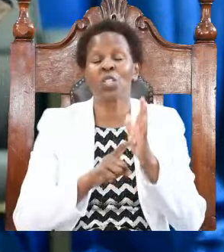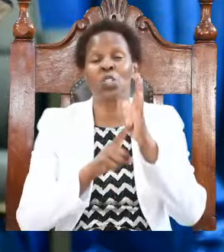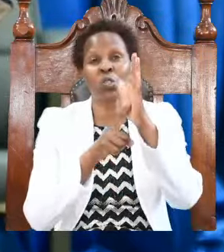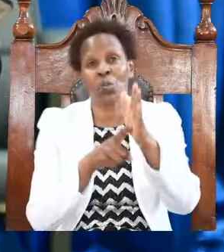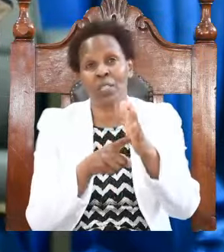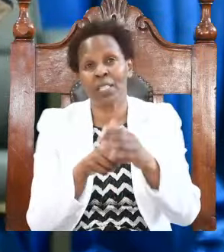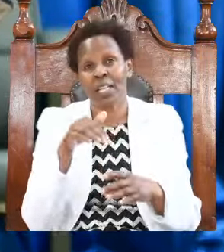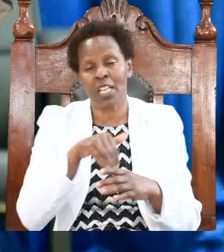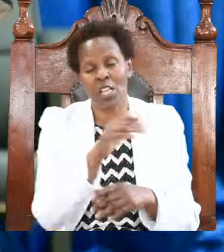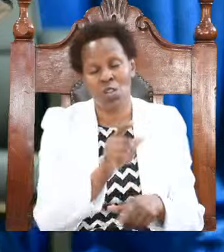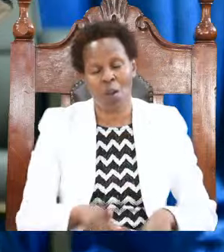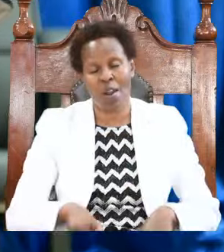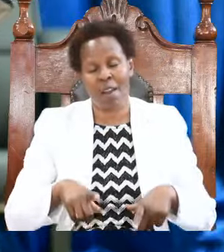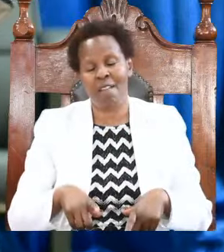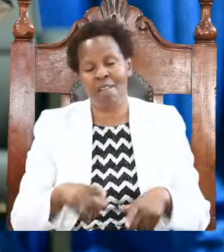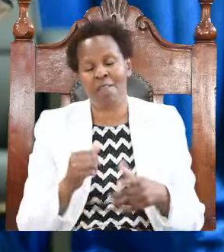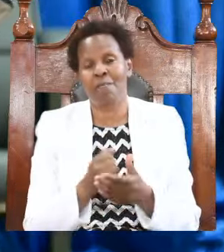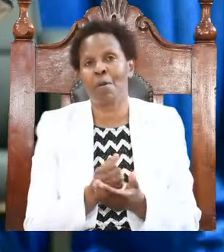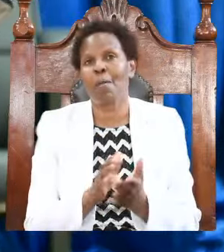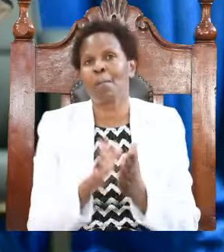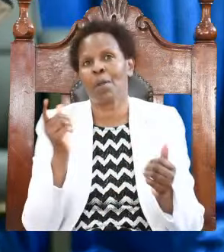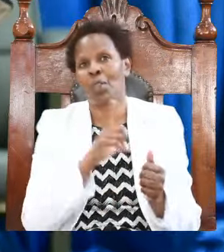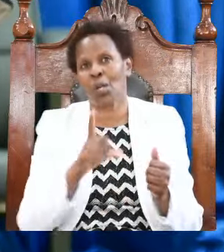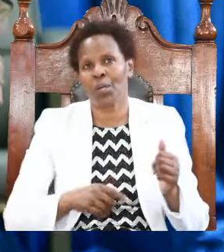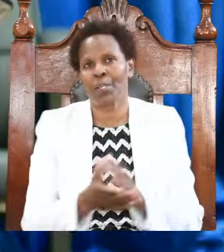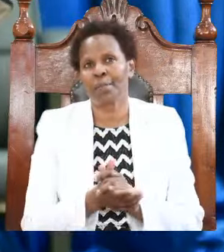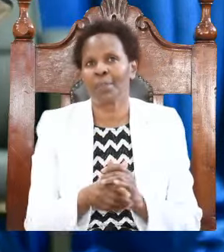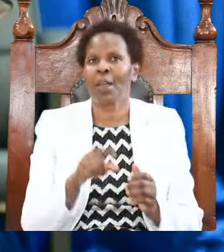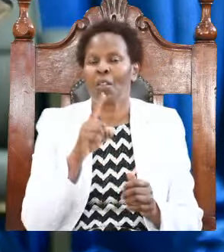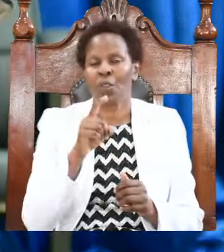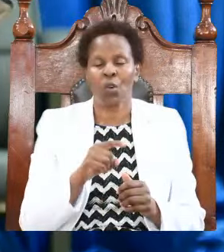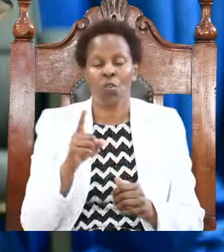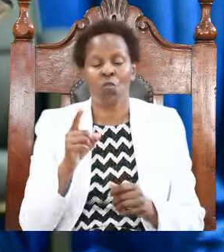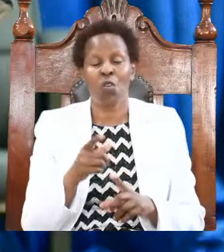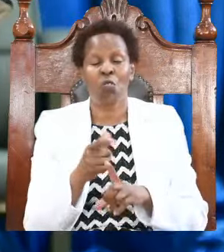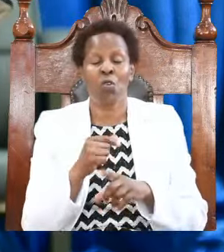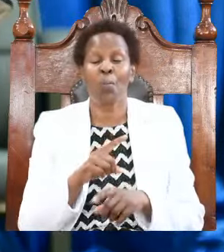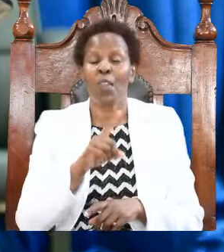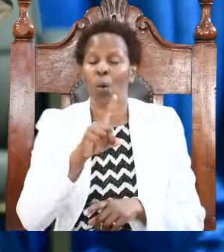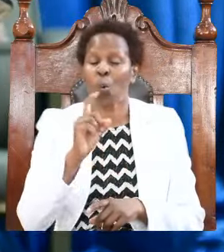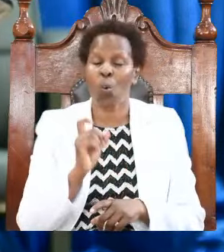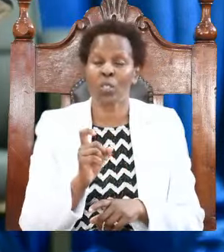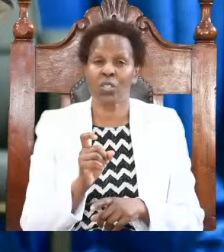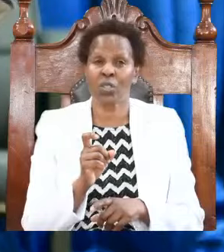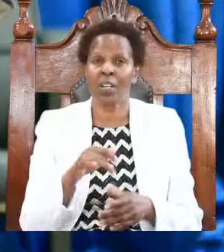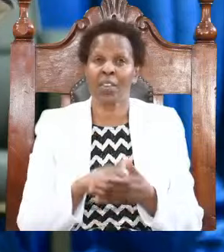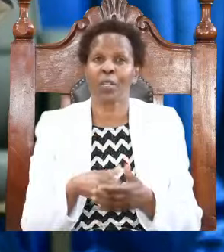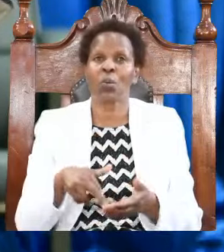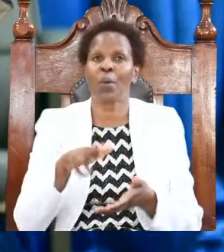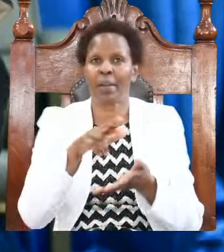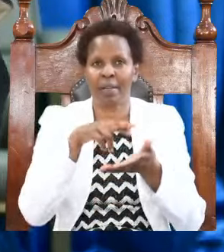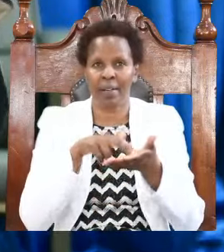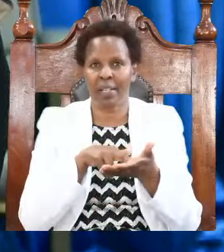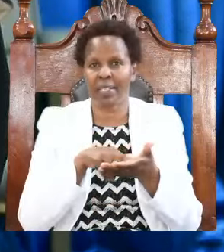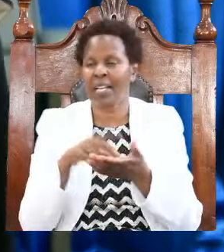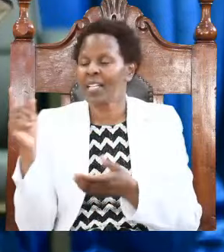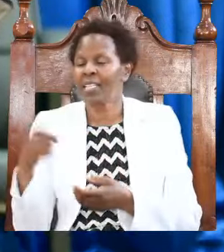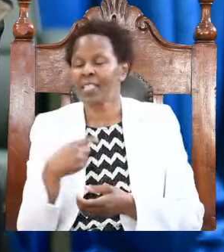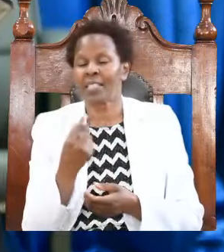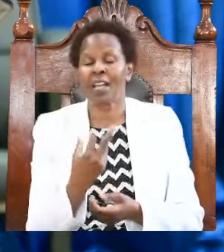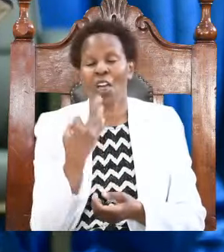of lives we live. Praise be to God. And therefore, from the portion of scriptures that we have read, I want to mention three